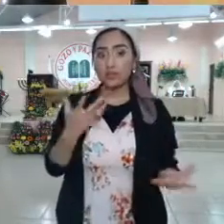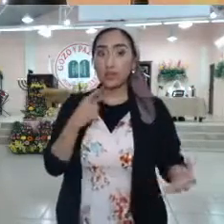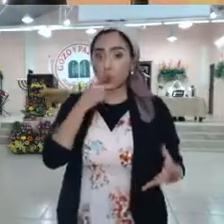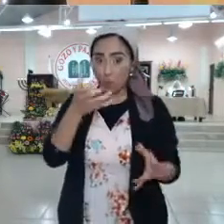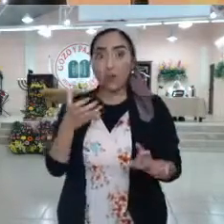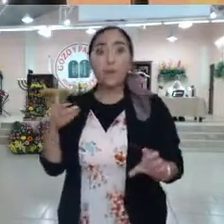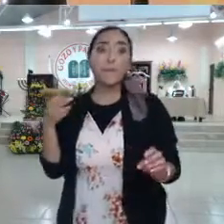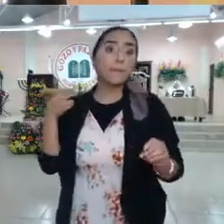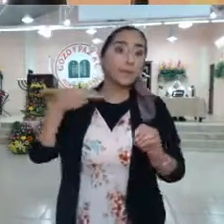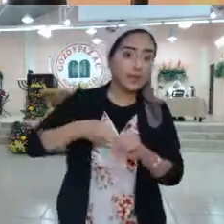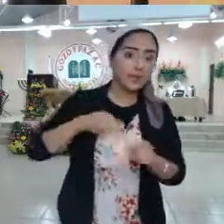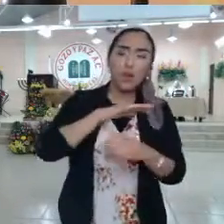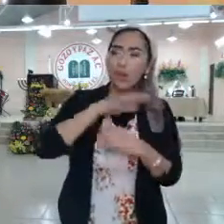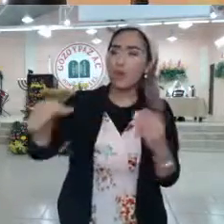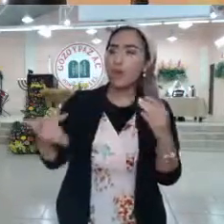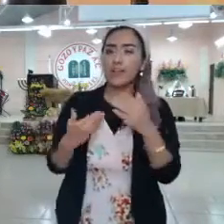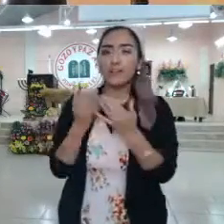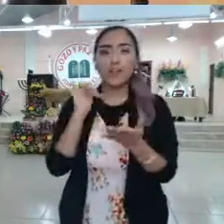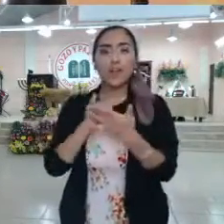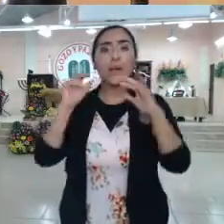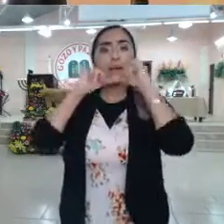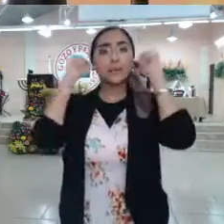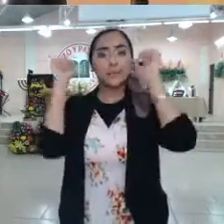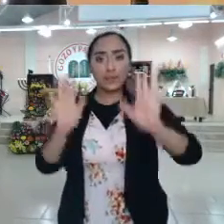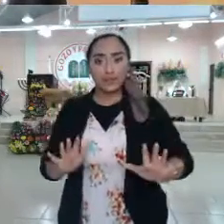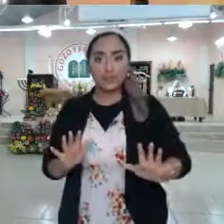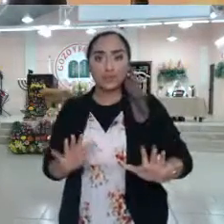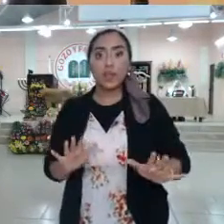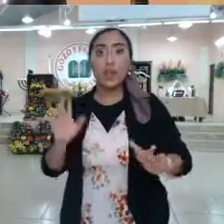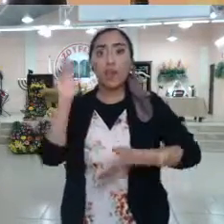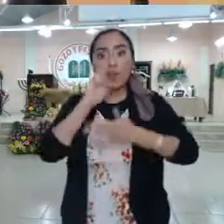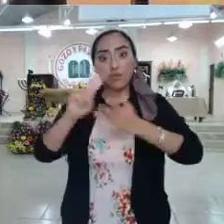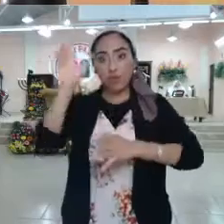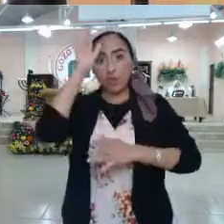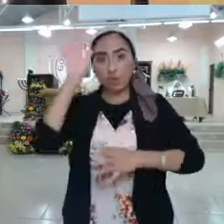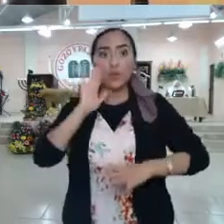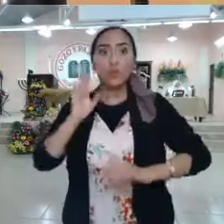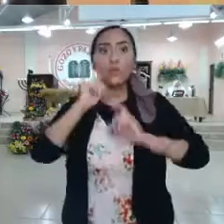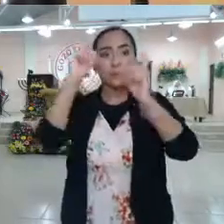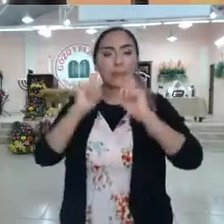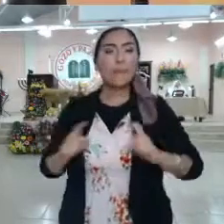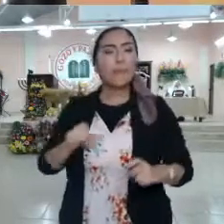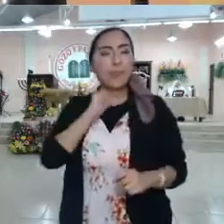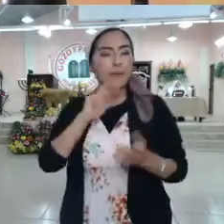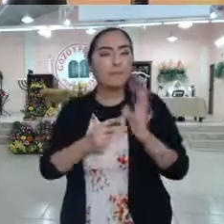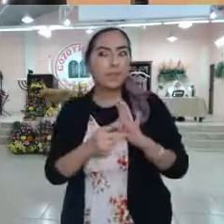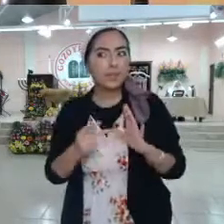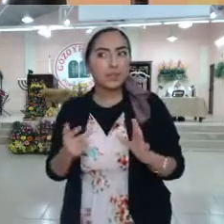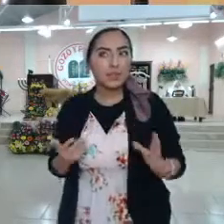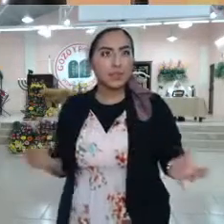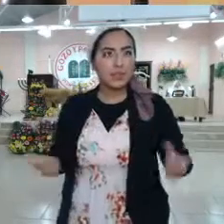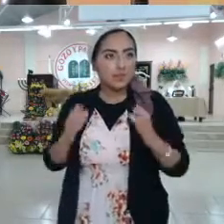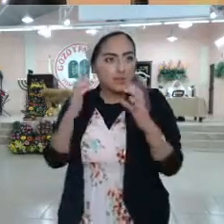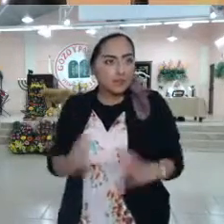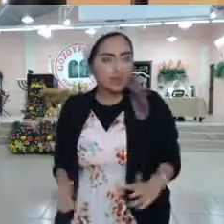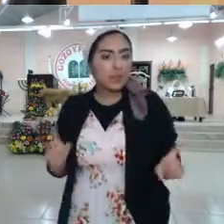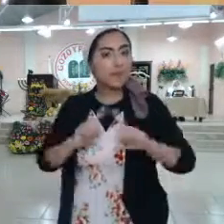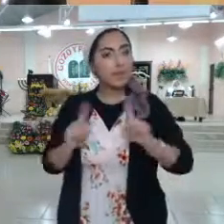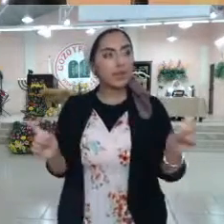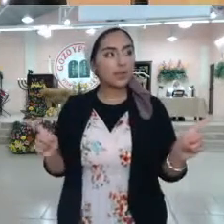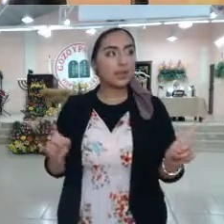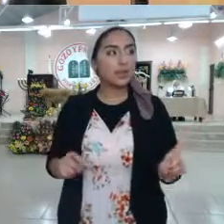say, ser if you partícipe want to de be toda esa part of bendición all of that que blessing el Eterno va a that the dar, Eternal no Father me is going refiero to a lo give, I'm not físico, referring no, to the physical,